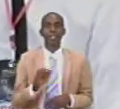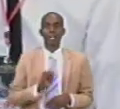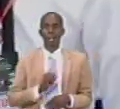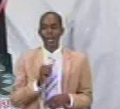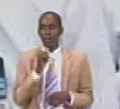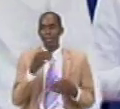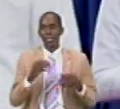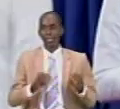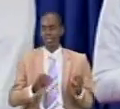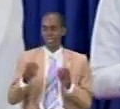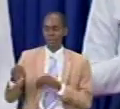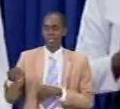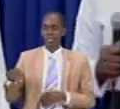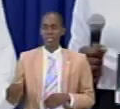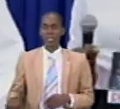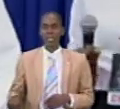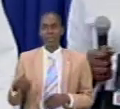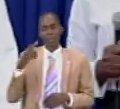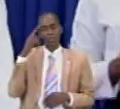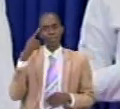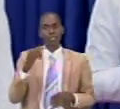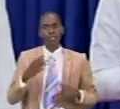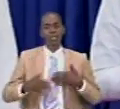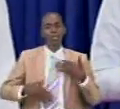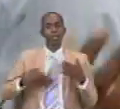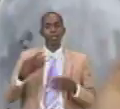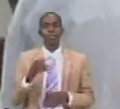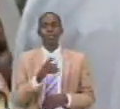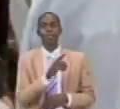I'm laying them down